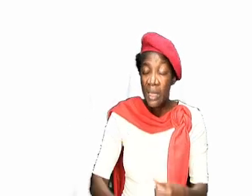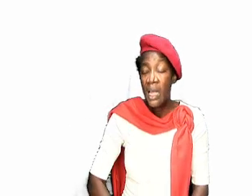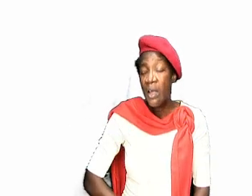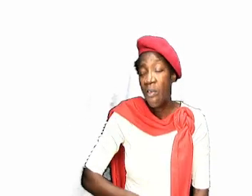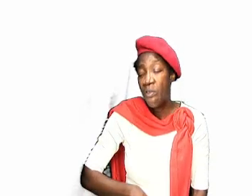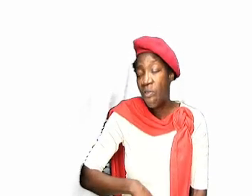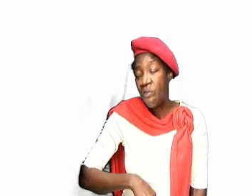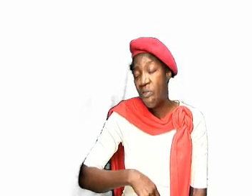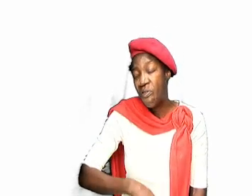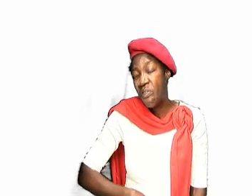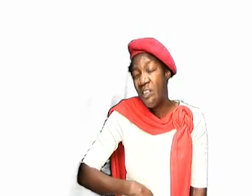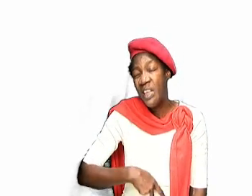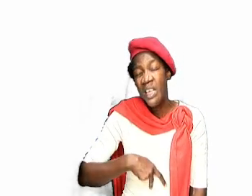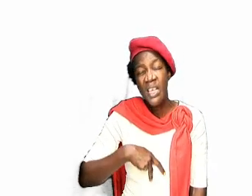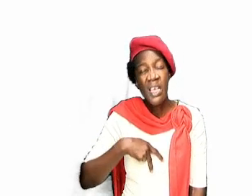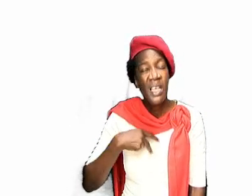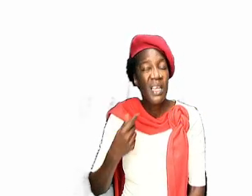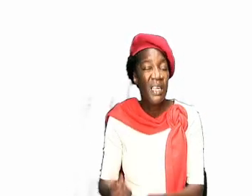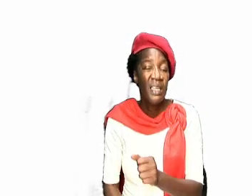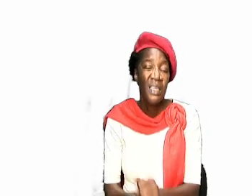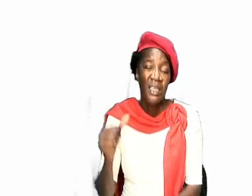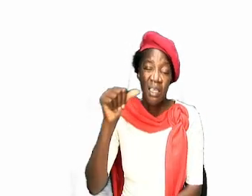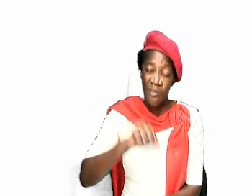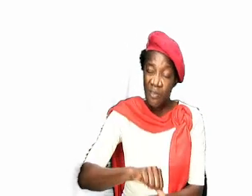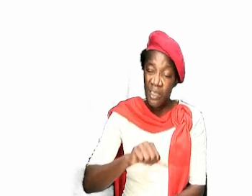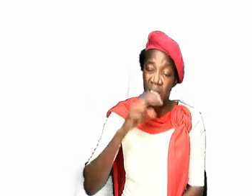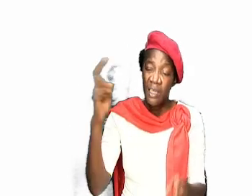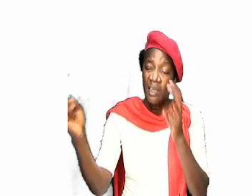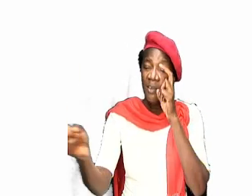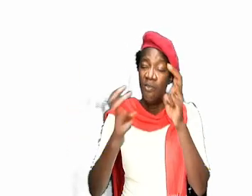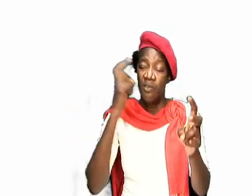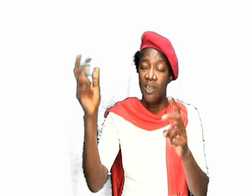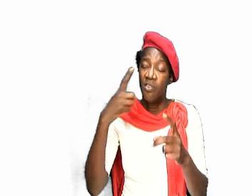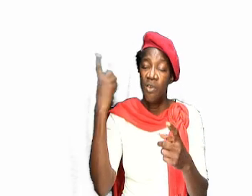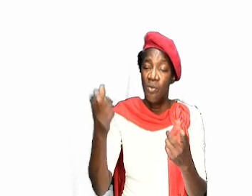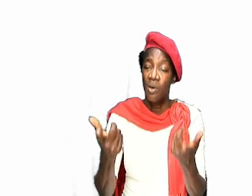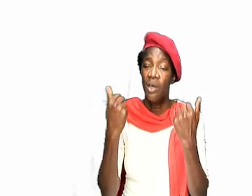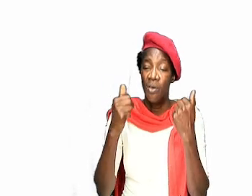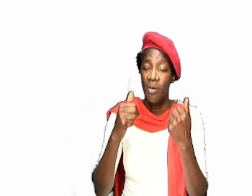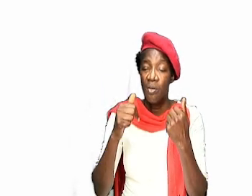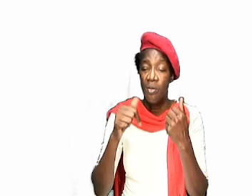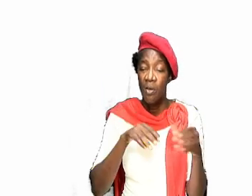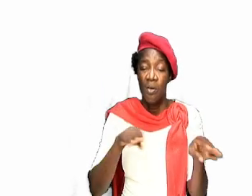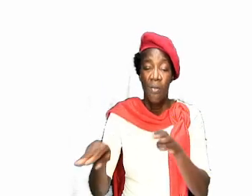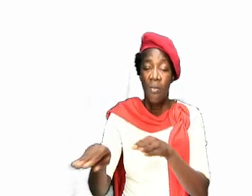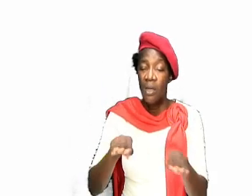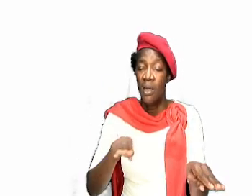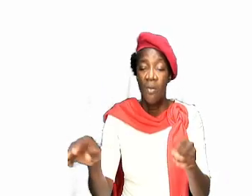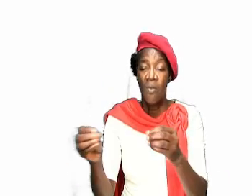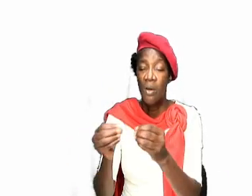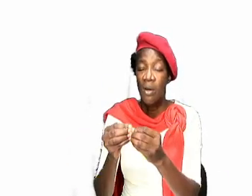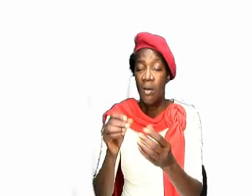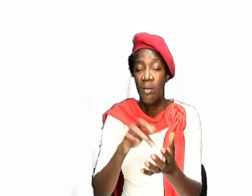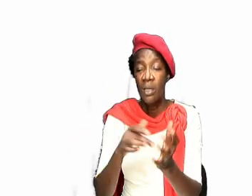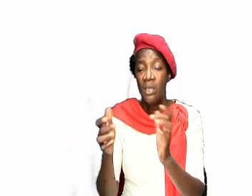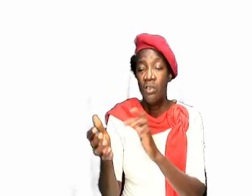to know tonight that victory will only come when we walk with Jesus.